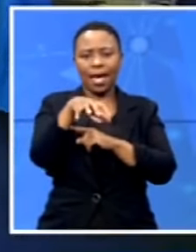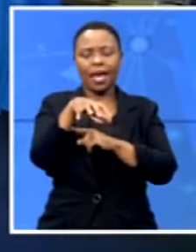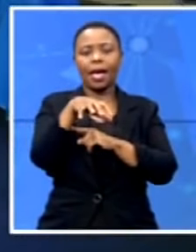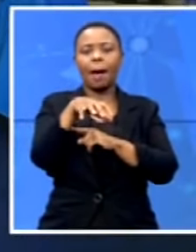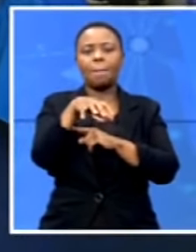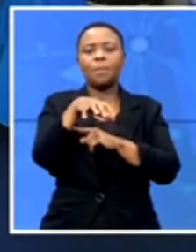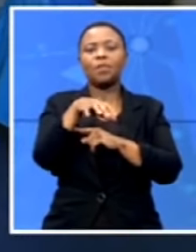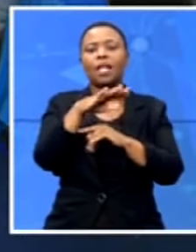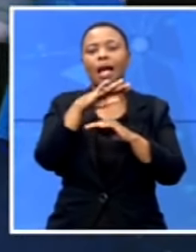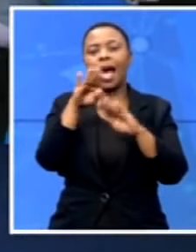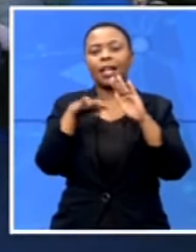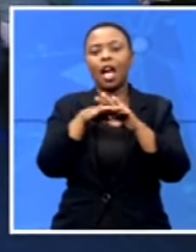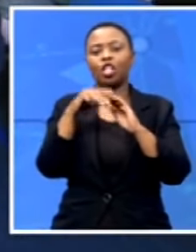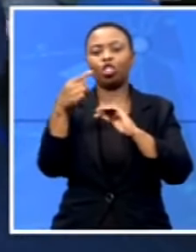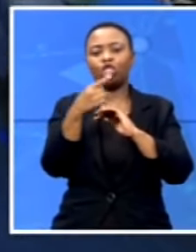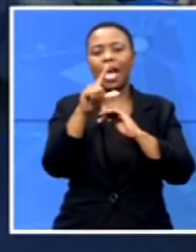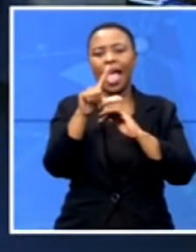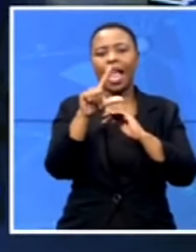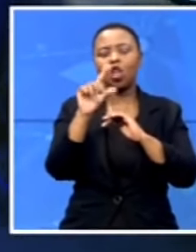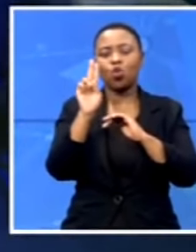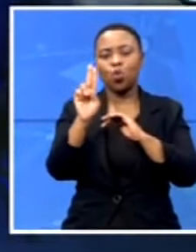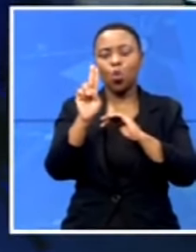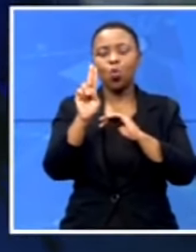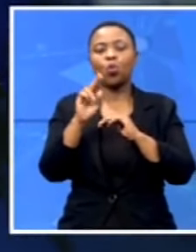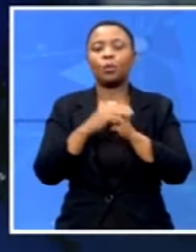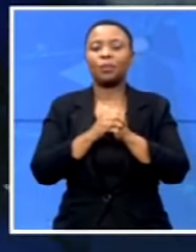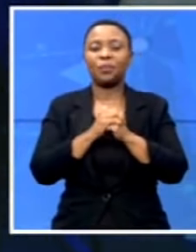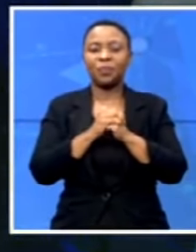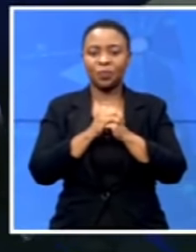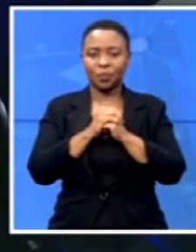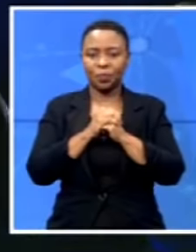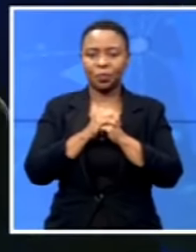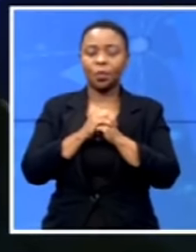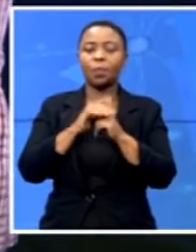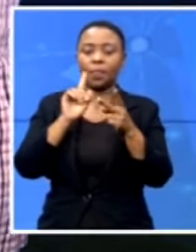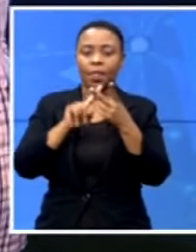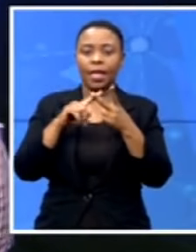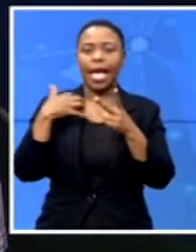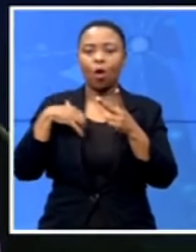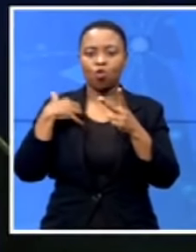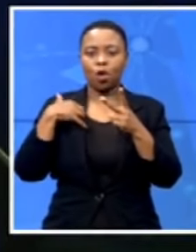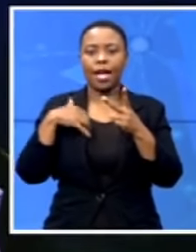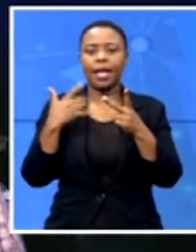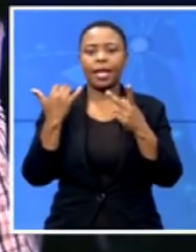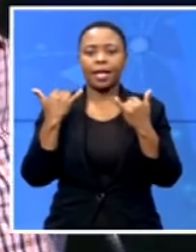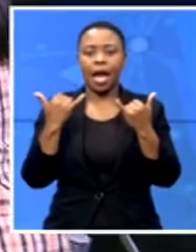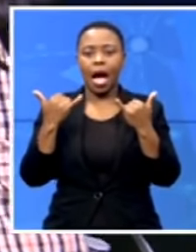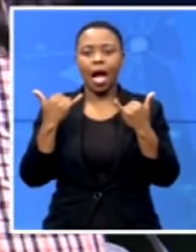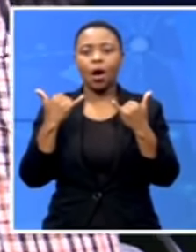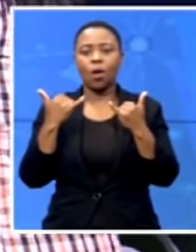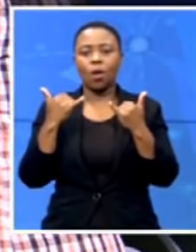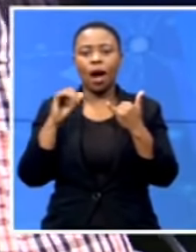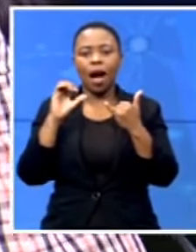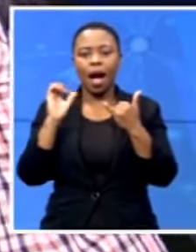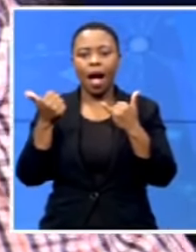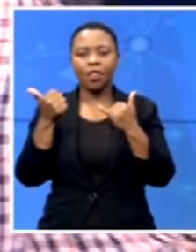Local Unity, and of course Ekurhuleni. I am joined by none other than Margaret Arnolds. How